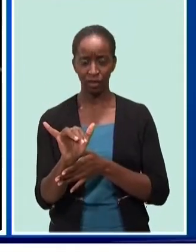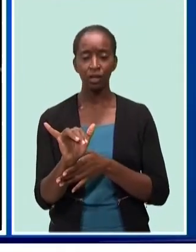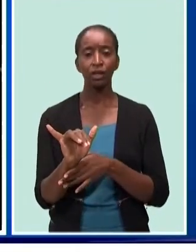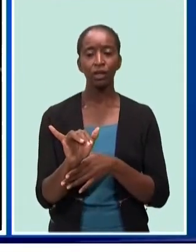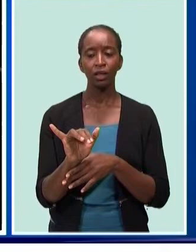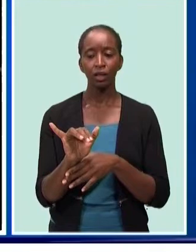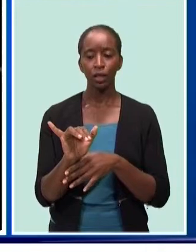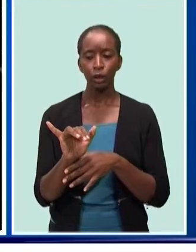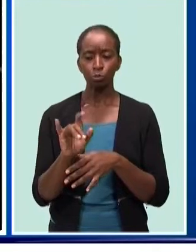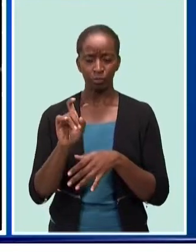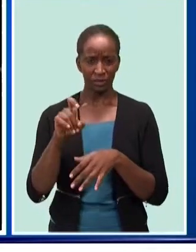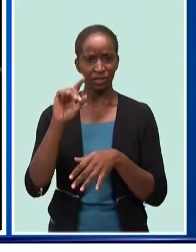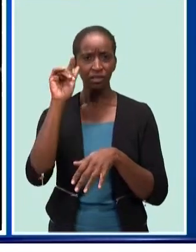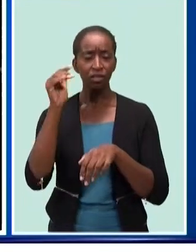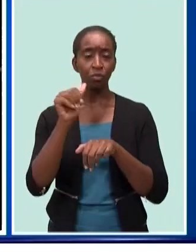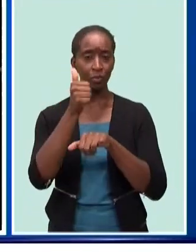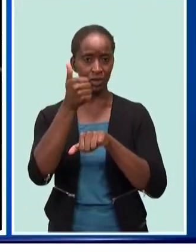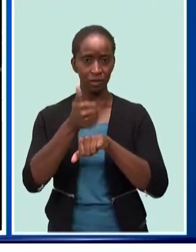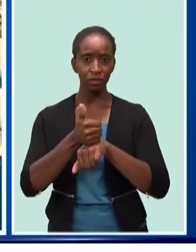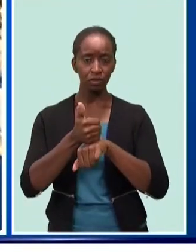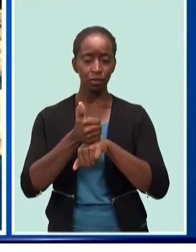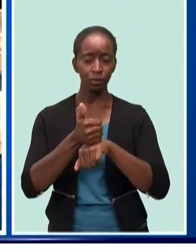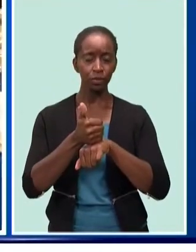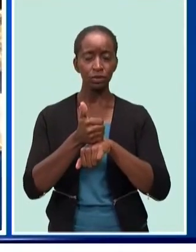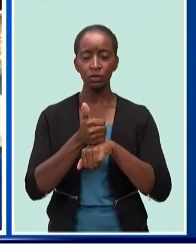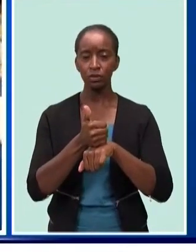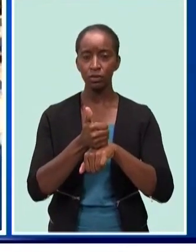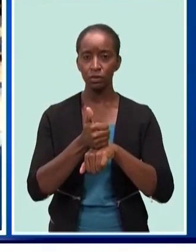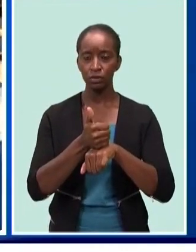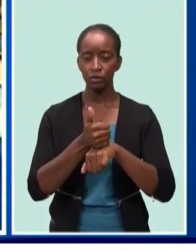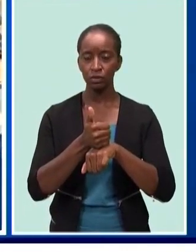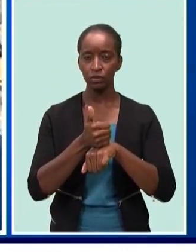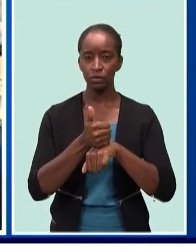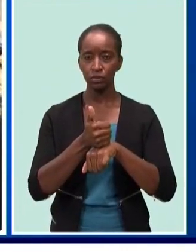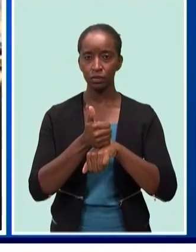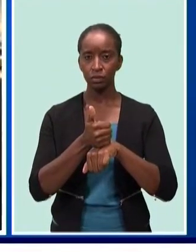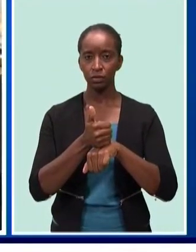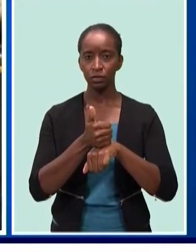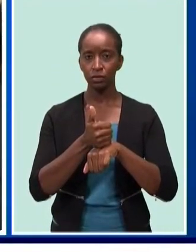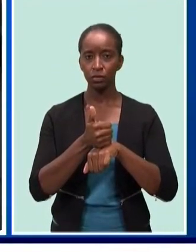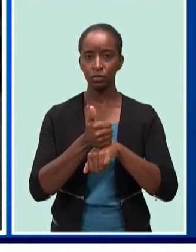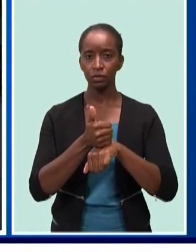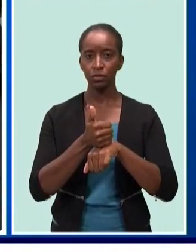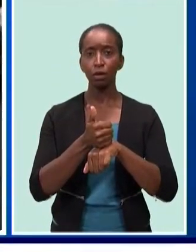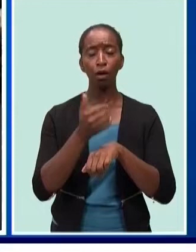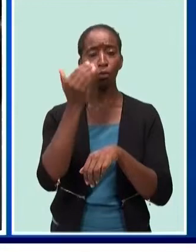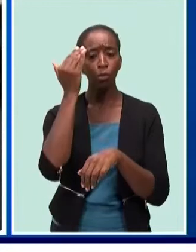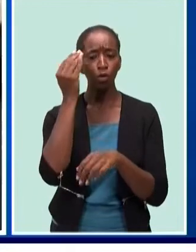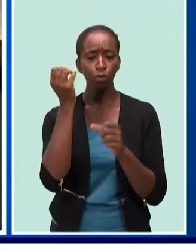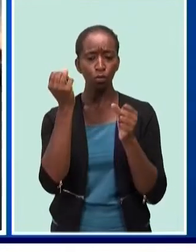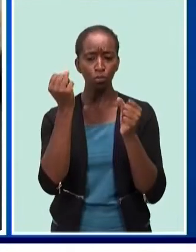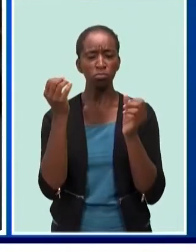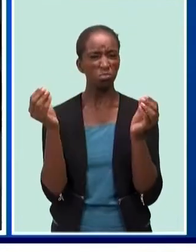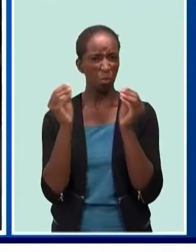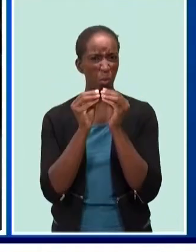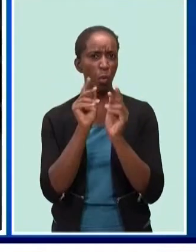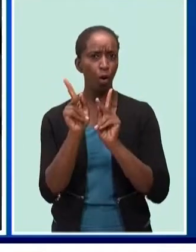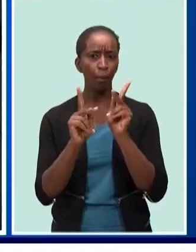of arrivals, you're going to see that even though we are seeing increasing numbers come into